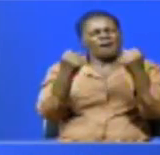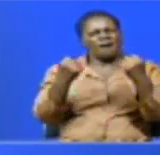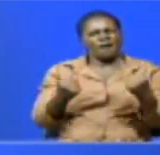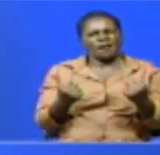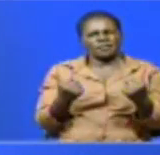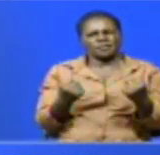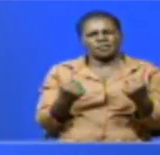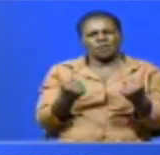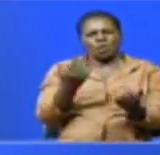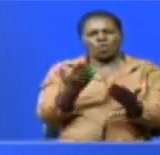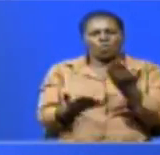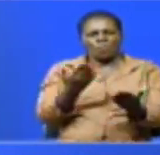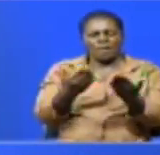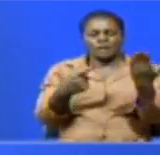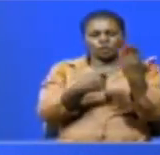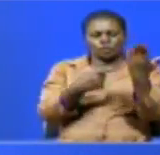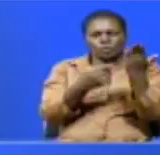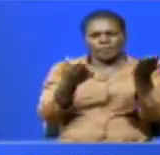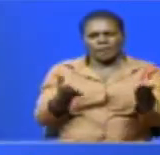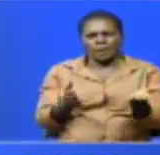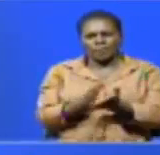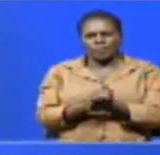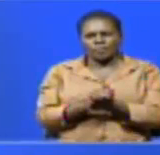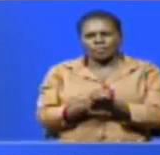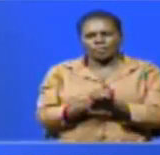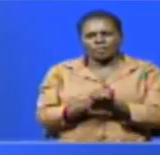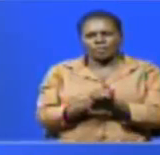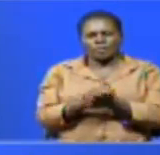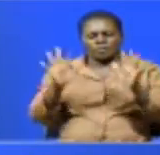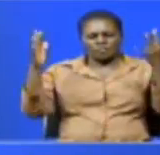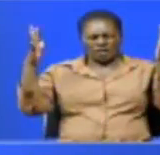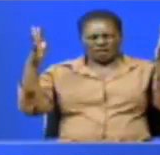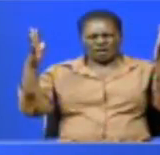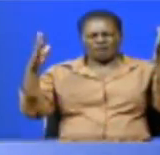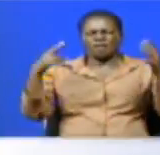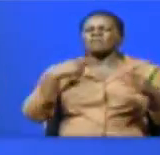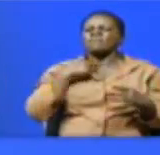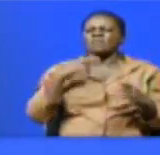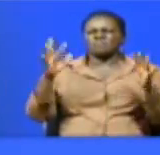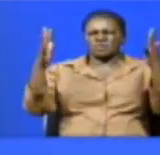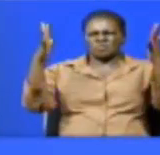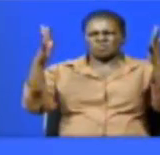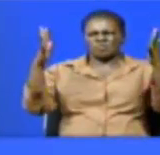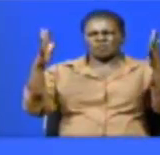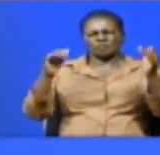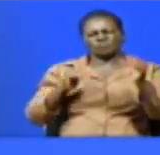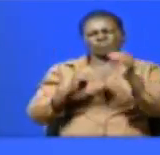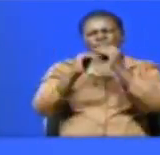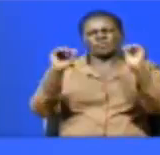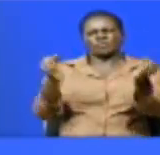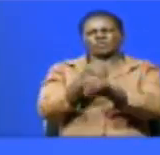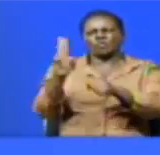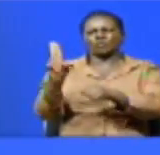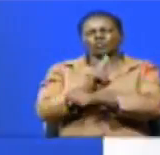cumbersome compared to existing technologies. Clapping sound ilikuwa sasa izikuwa limited, manake hunge